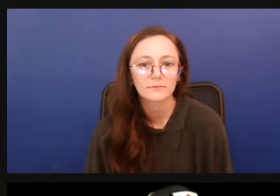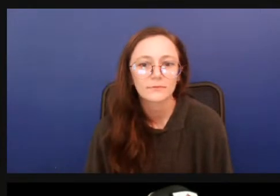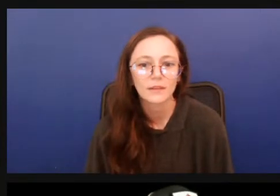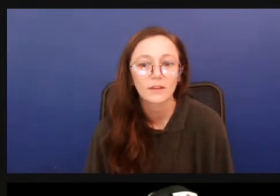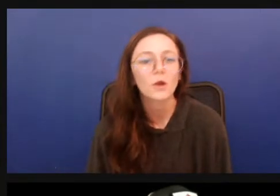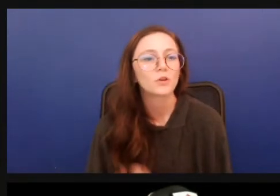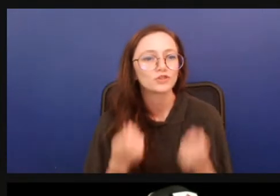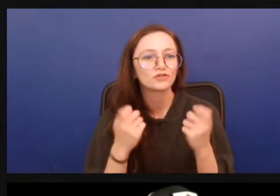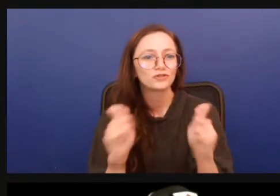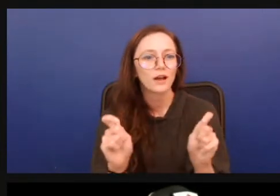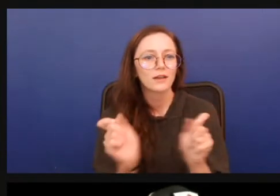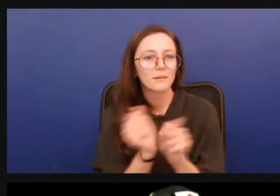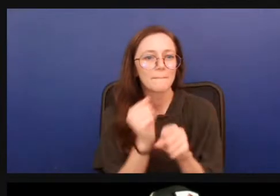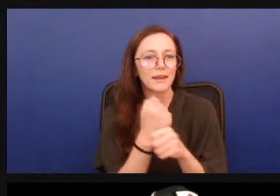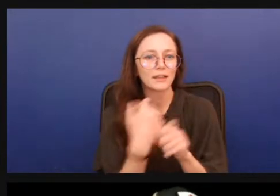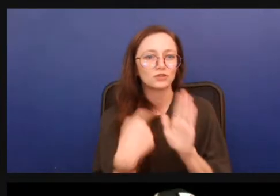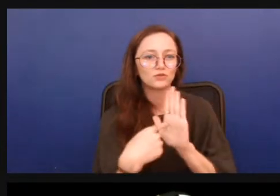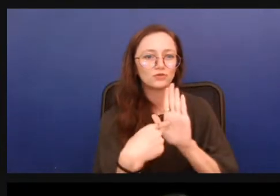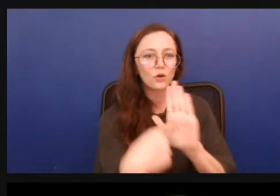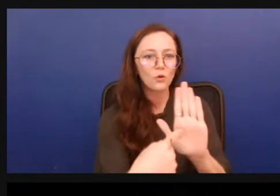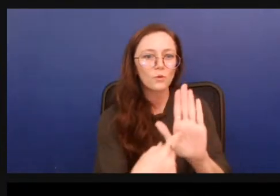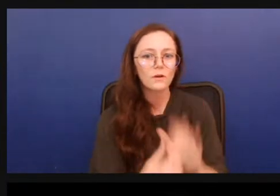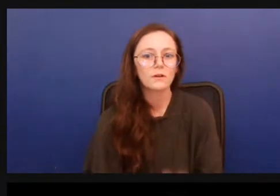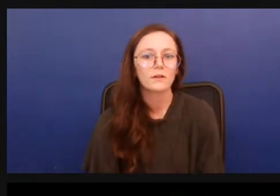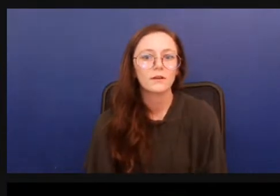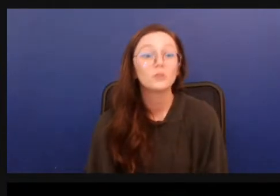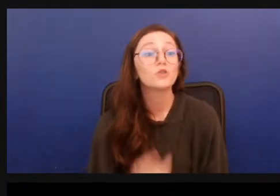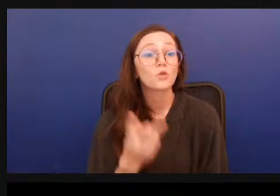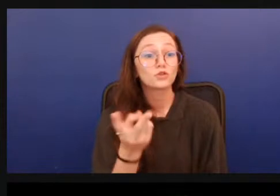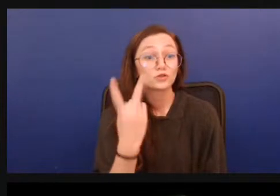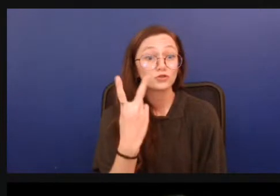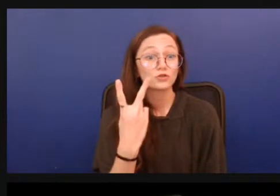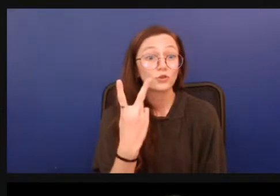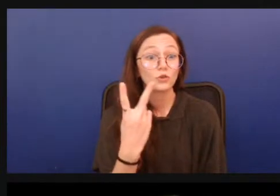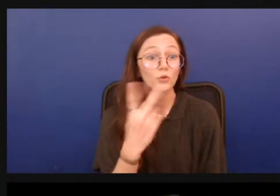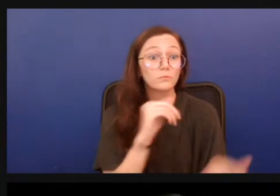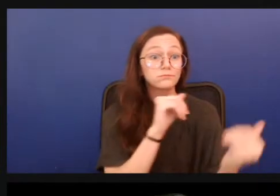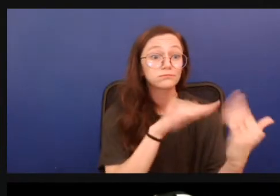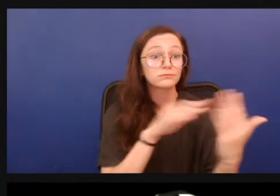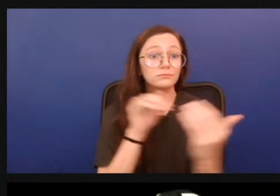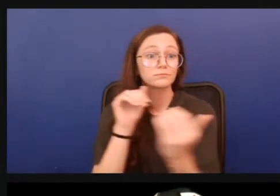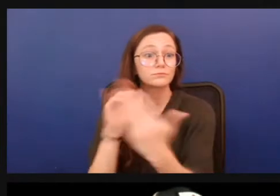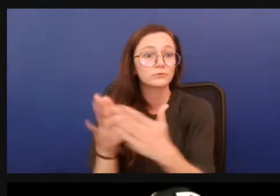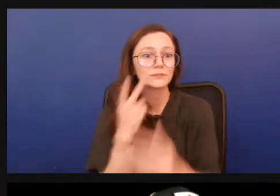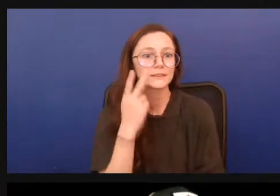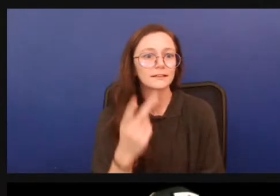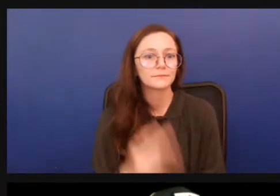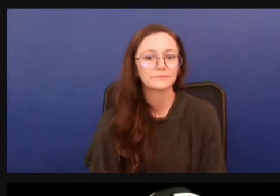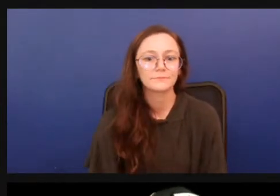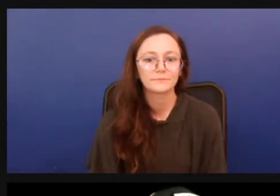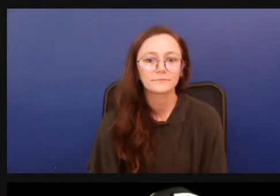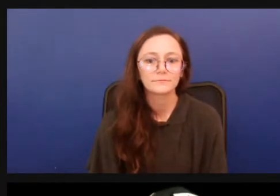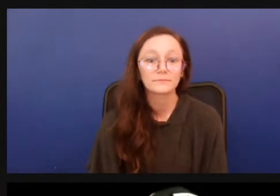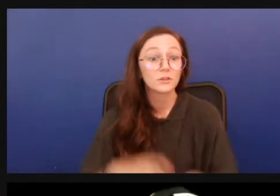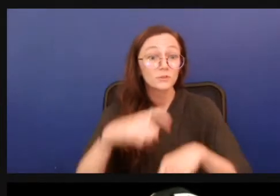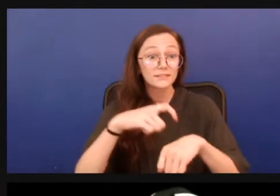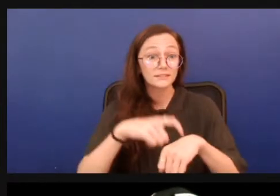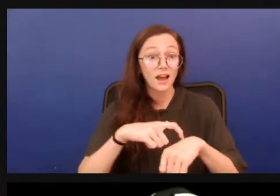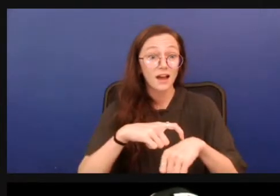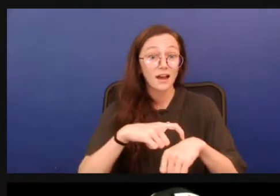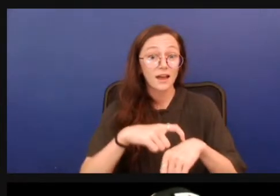show. Okay, so there's 2 versions of this, as usual. There's time on the bottom and